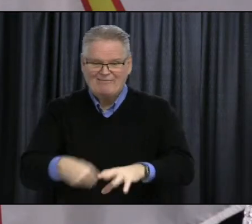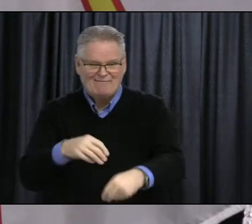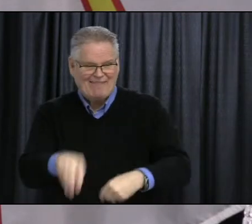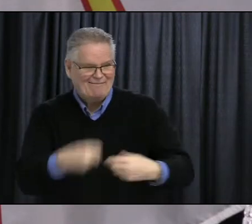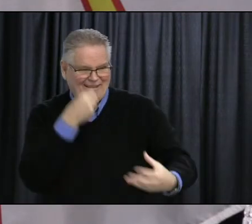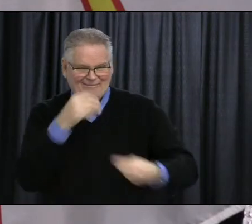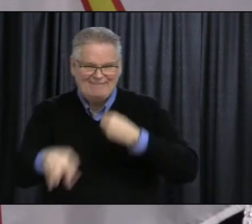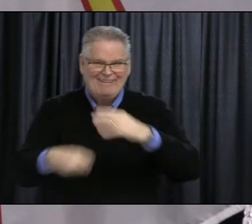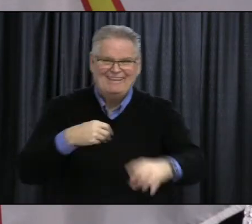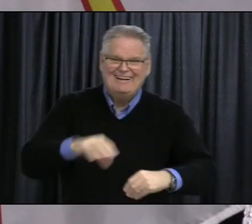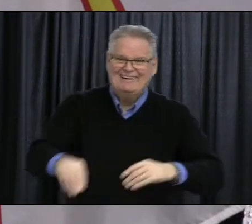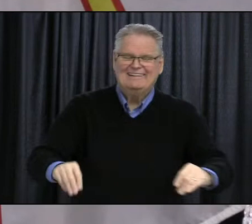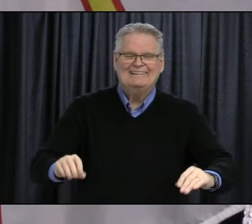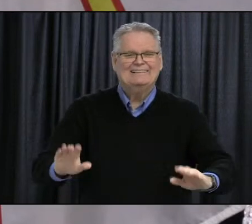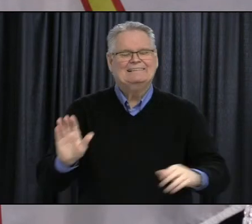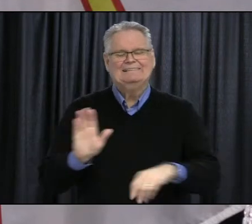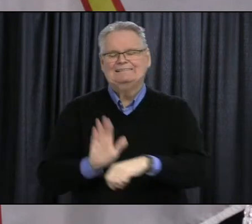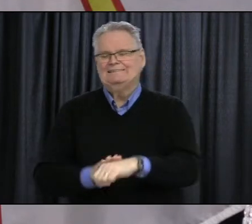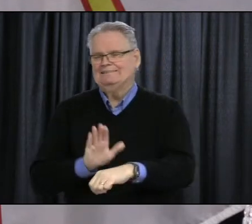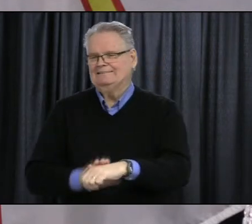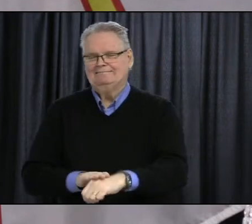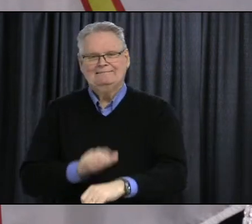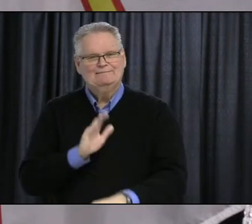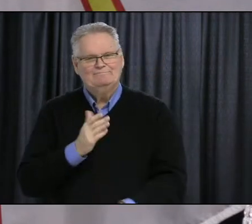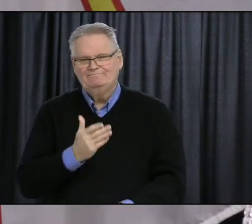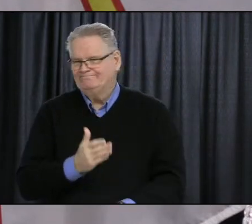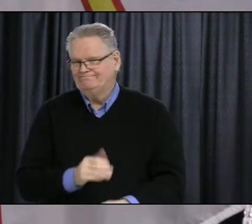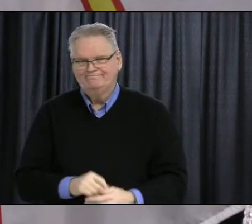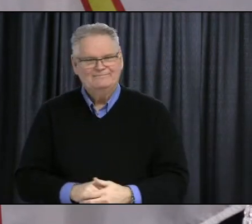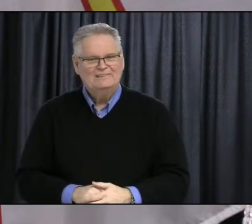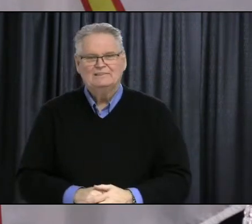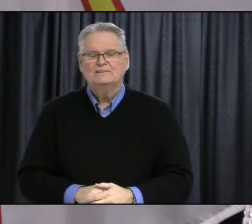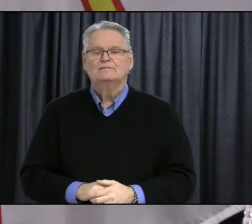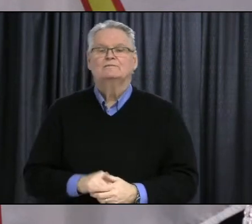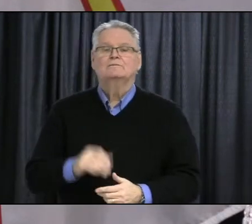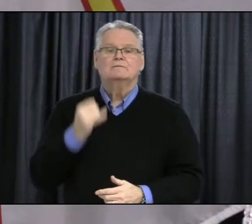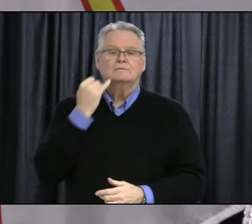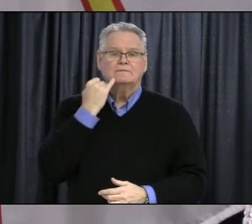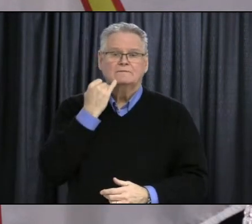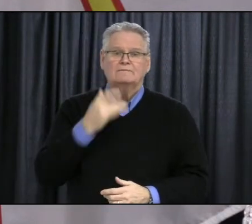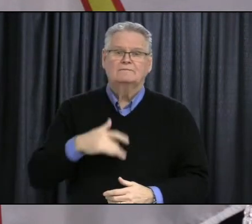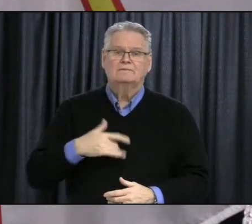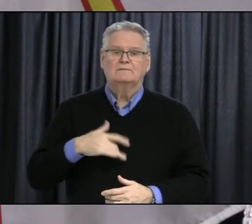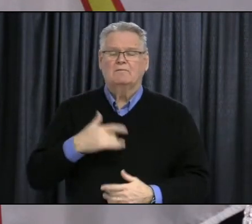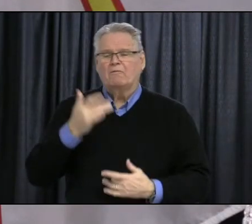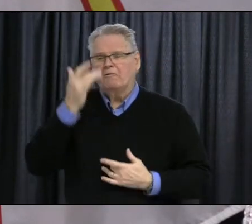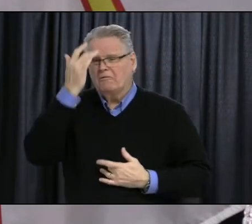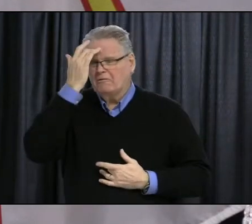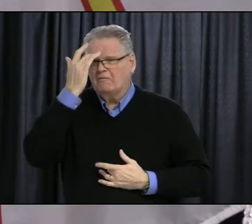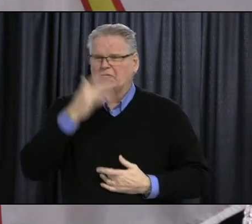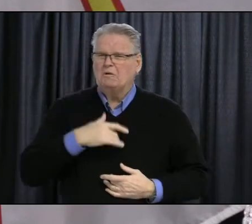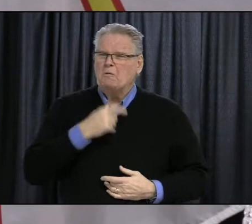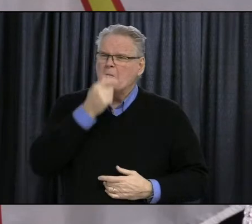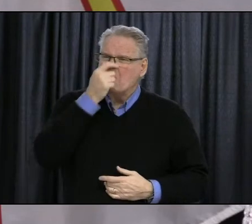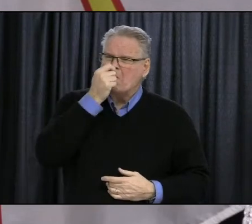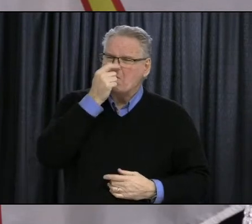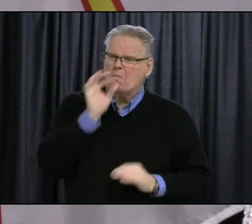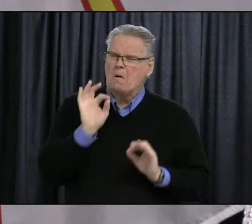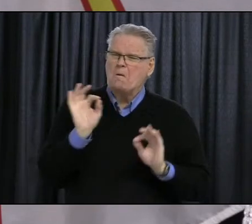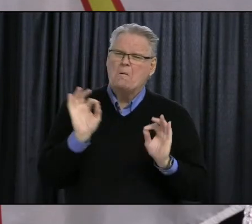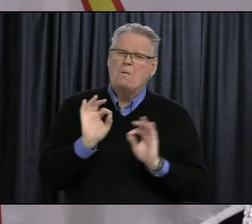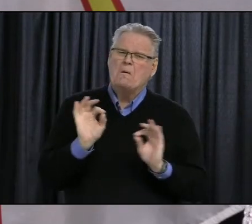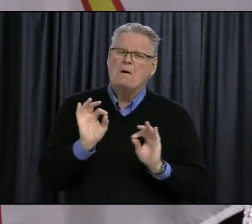if mild, even if you think it's just a cold. It may not be so. You should stay home until 24 hours after your symptoms